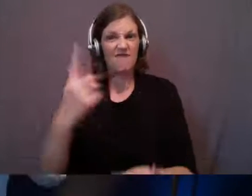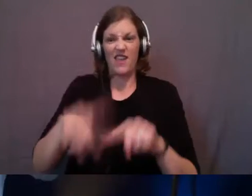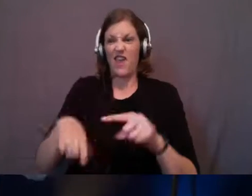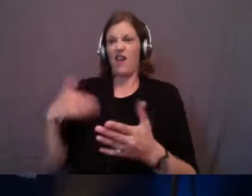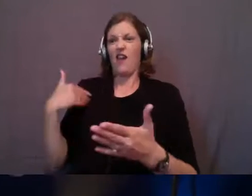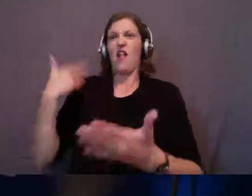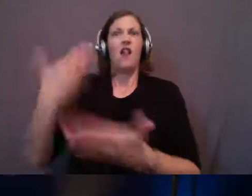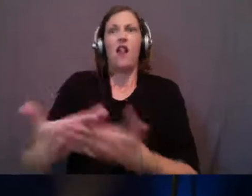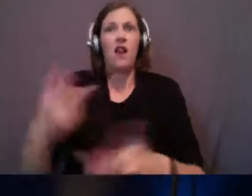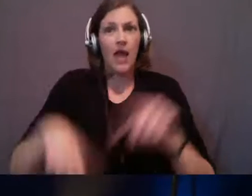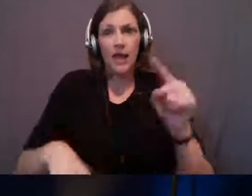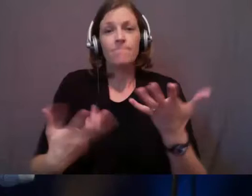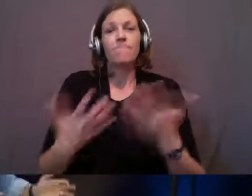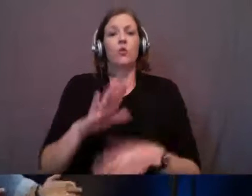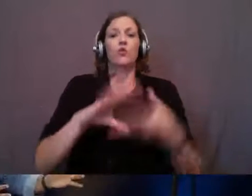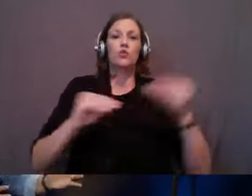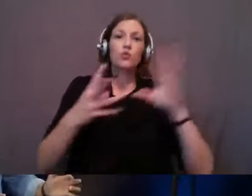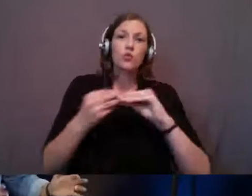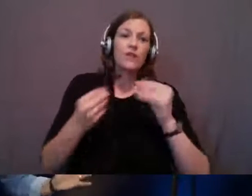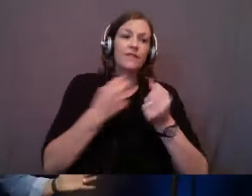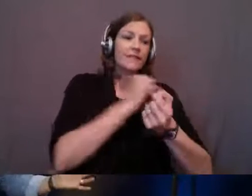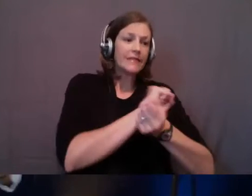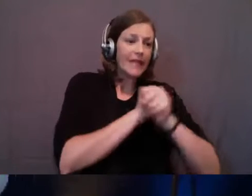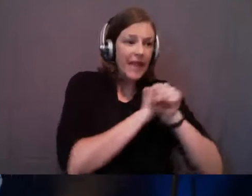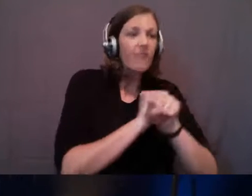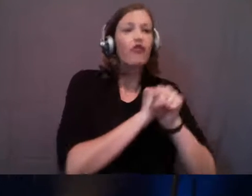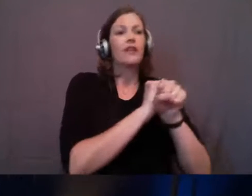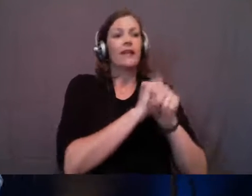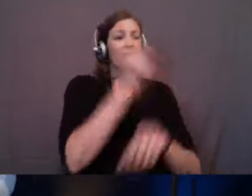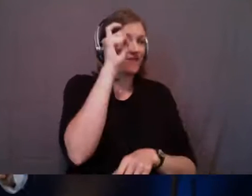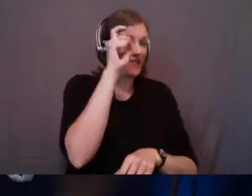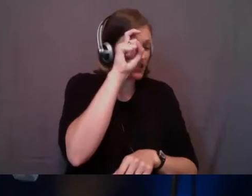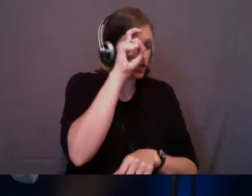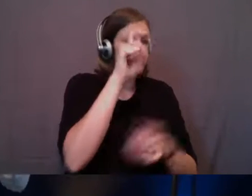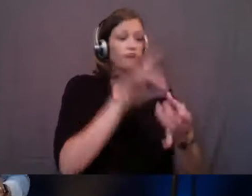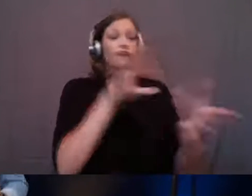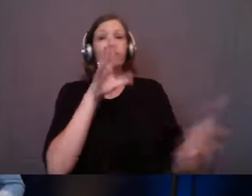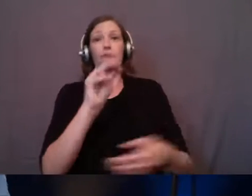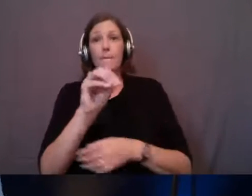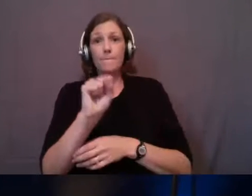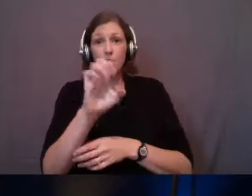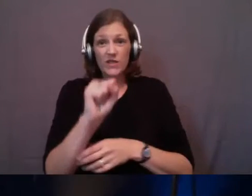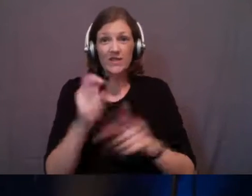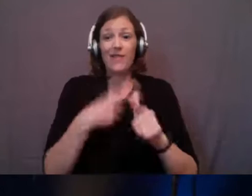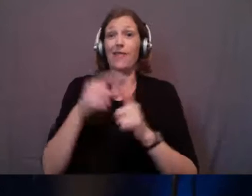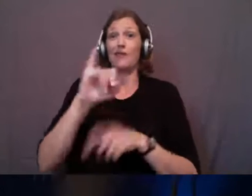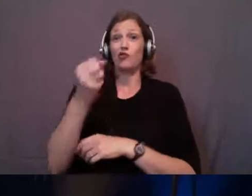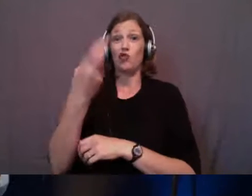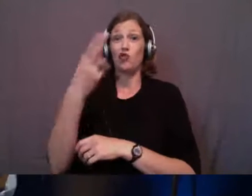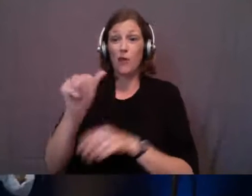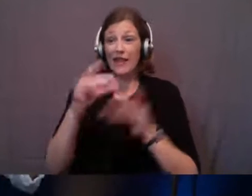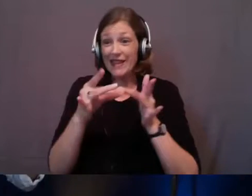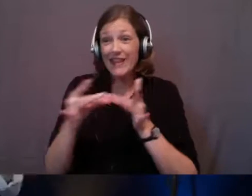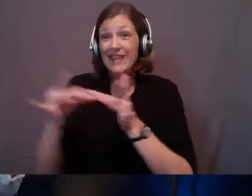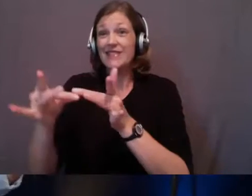So there's stories of them being slaves in Egypt, and they're led out of that by Moses. And then Joshua leads them into the Promised Land, and they